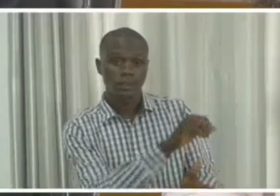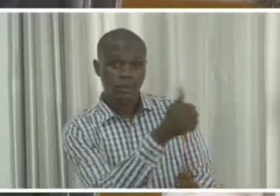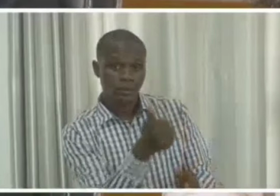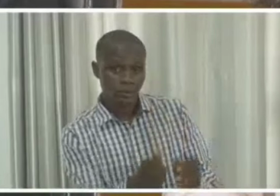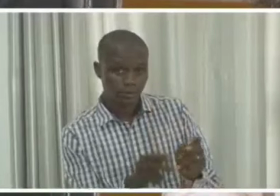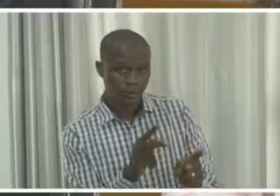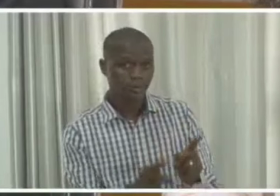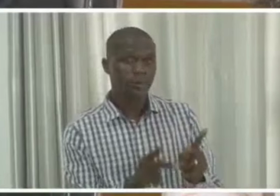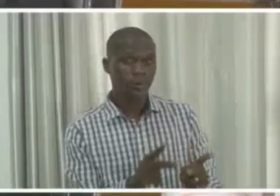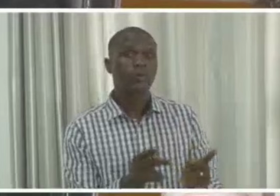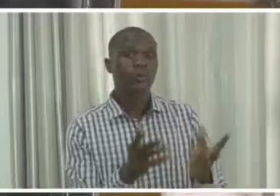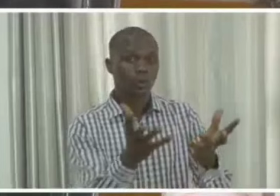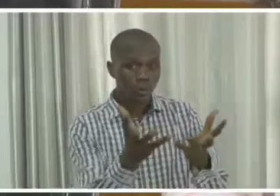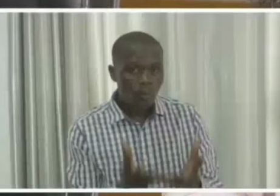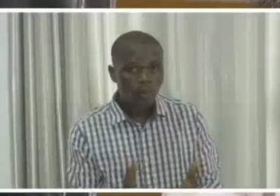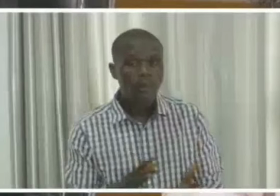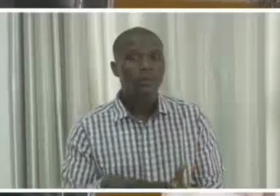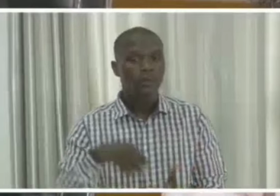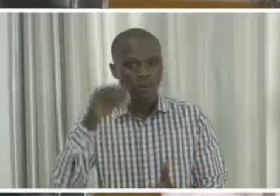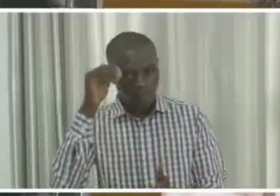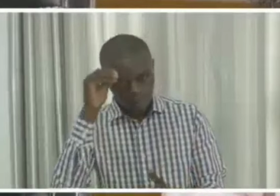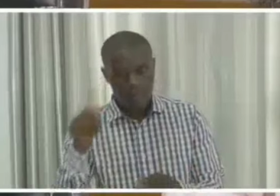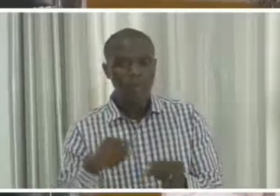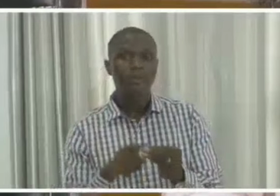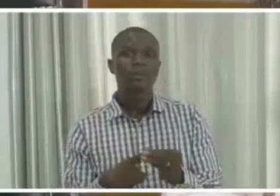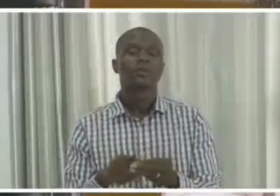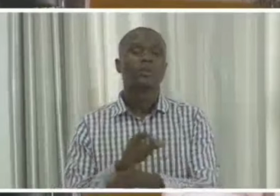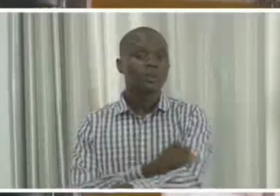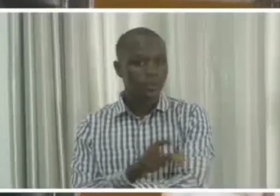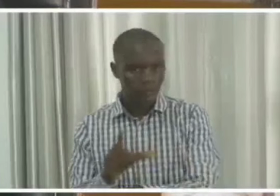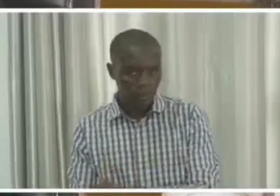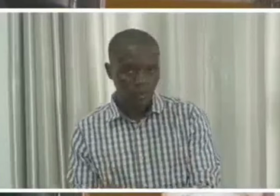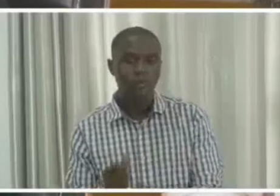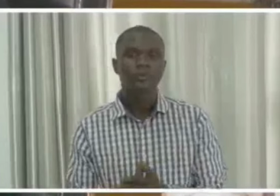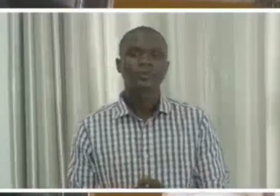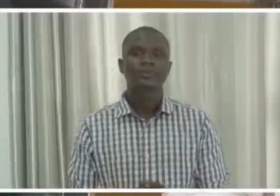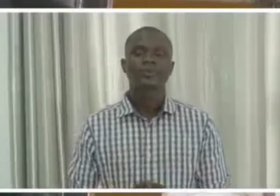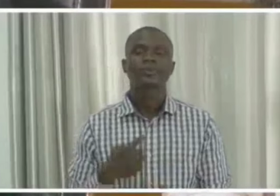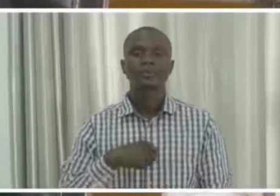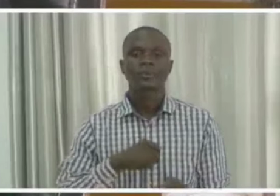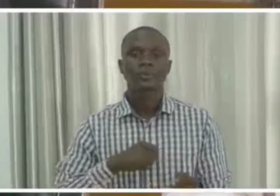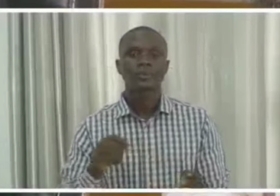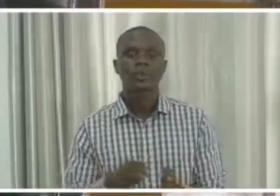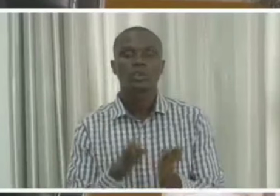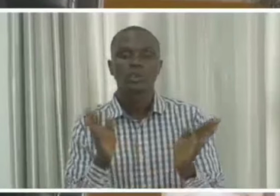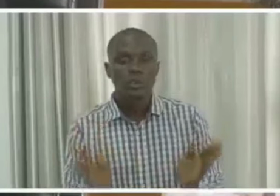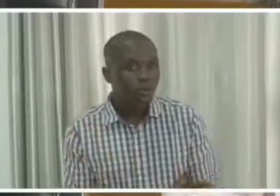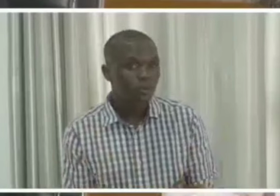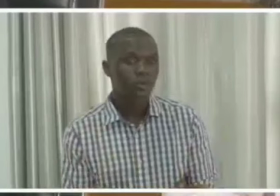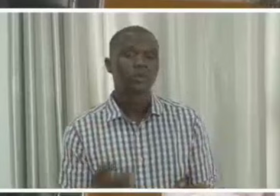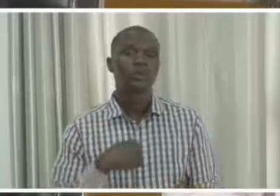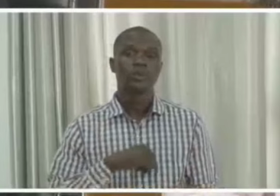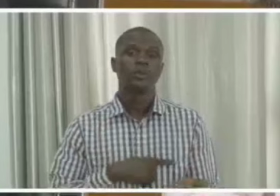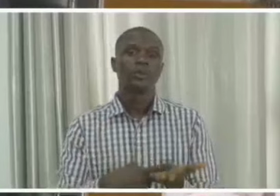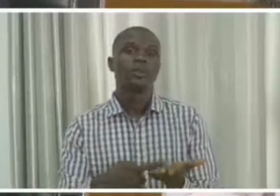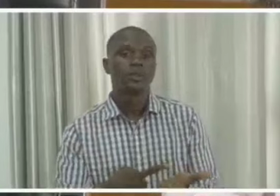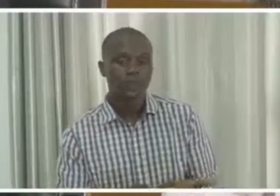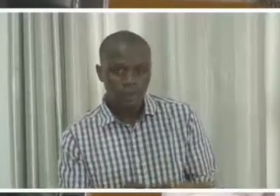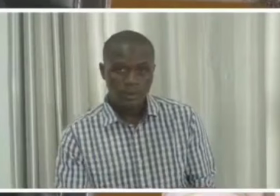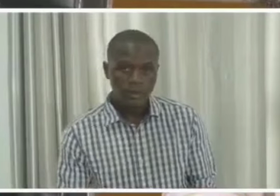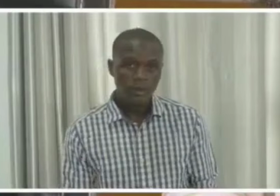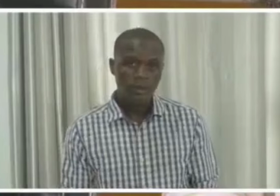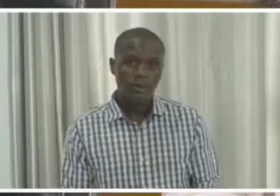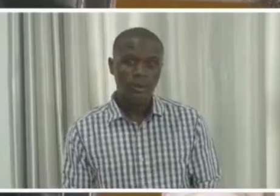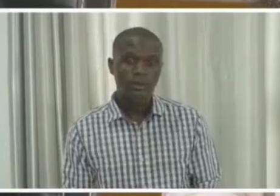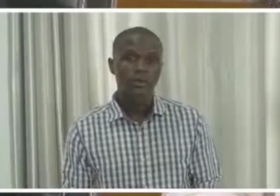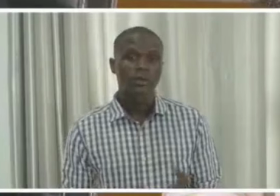get the ministries, you get the departments, you get the agencies. But we also open them up to people who can be part of the